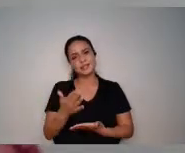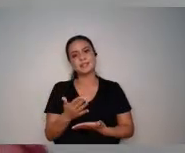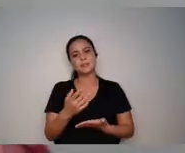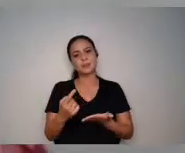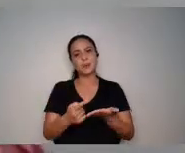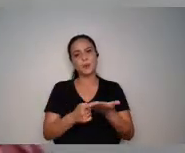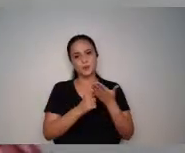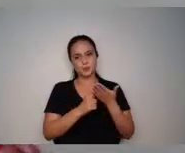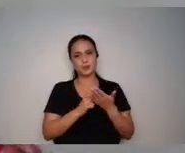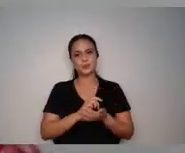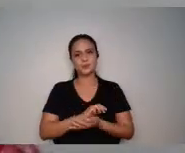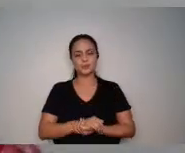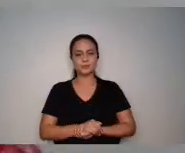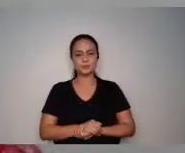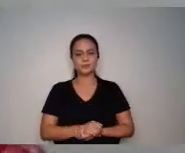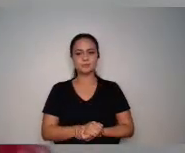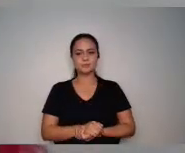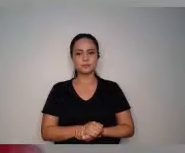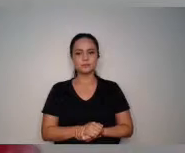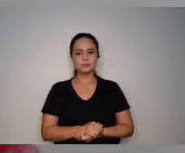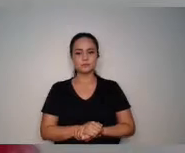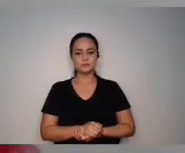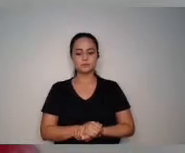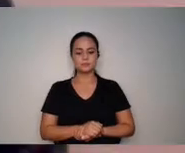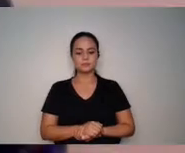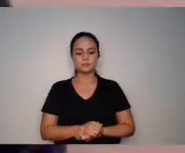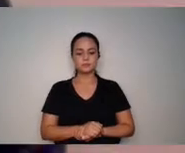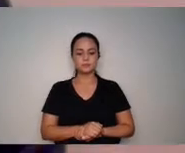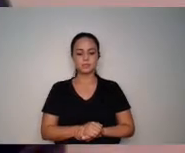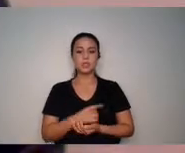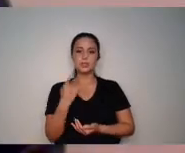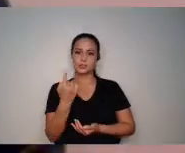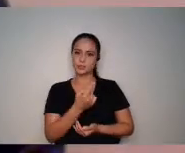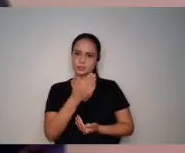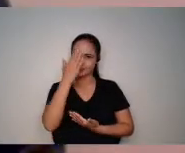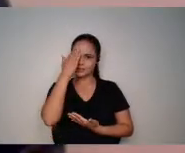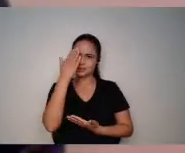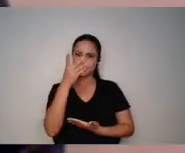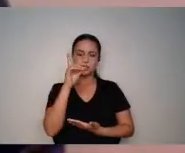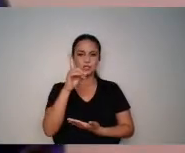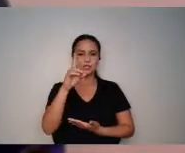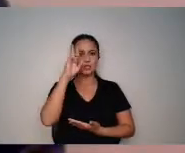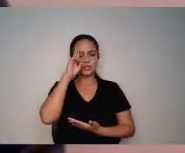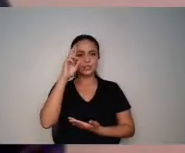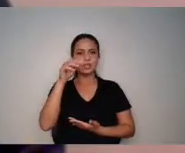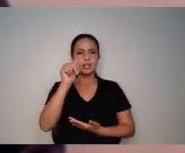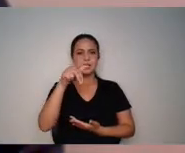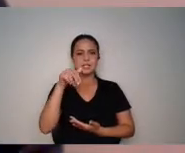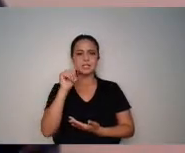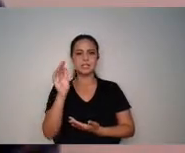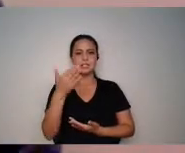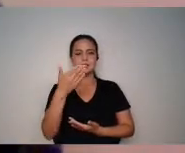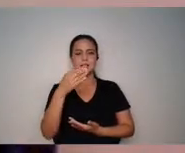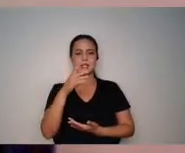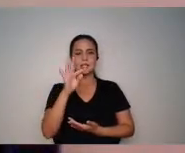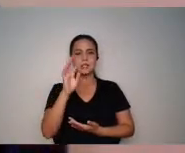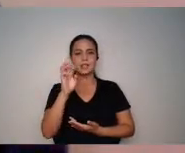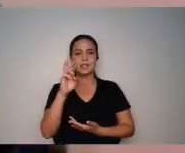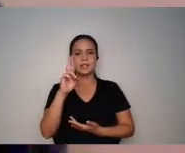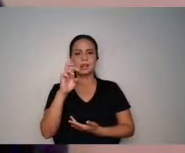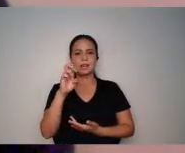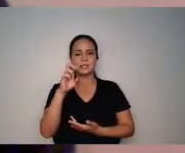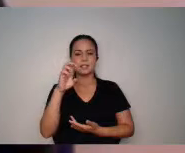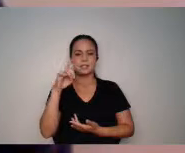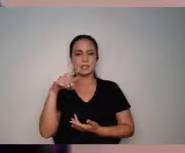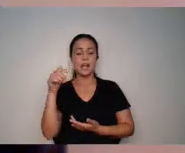do congratulate you for your program, and I thank you for your invitation. We thank you, Dr. Ana Cláudia, Dr. Ana